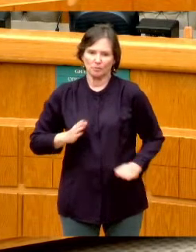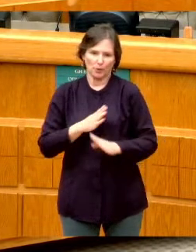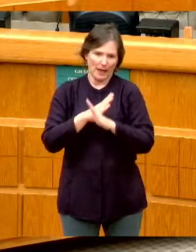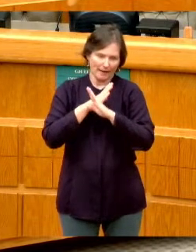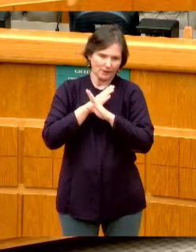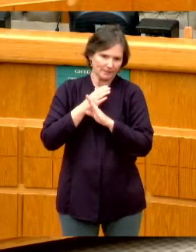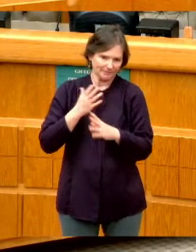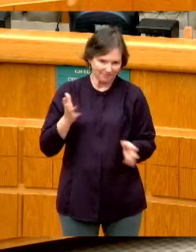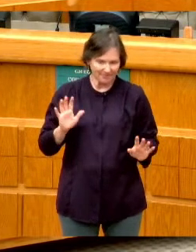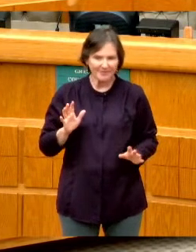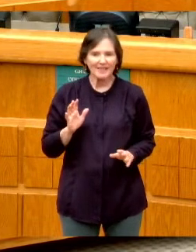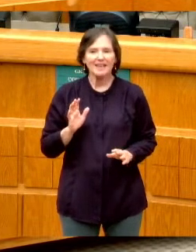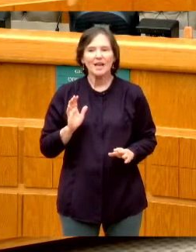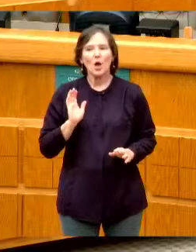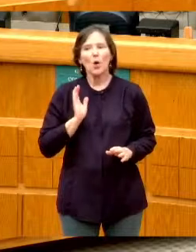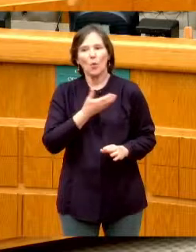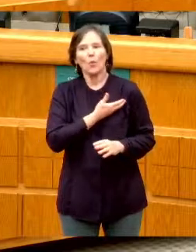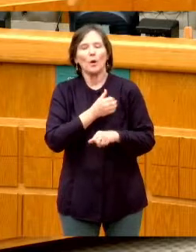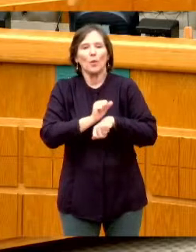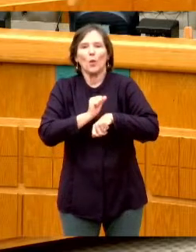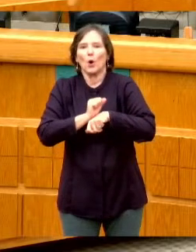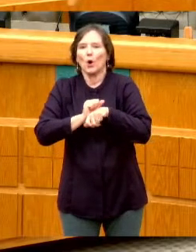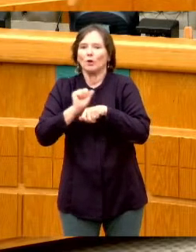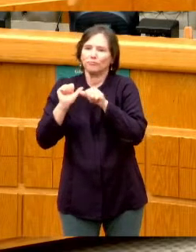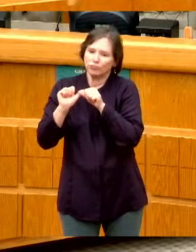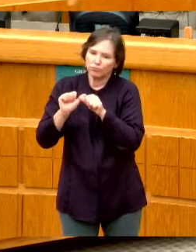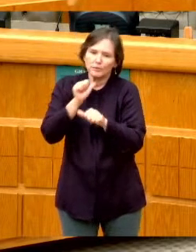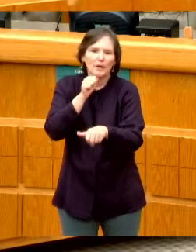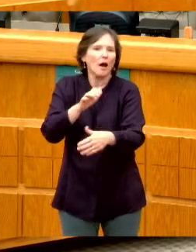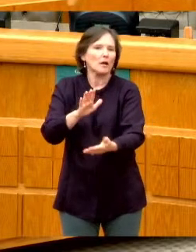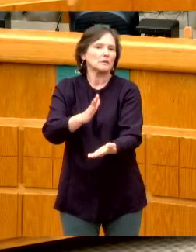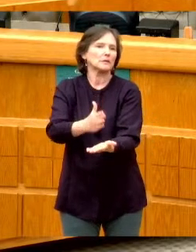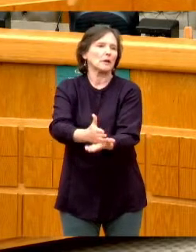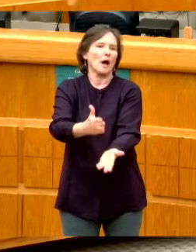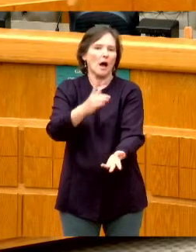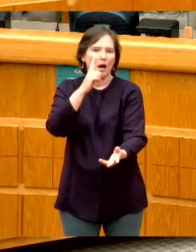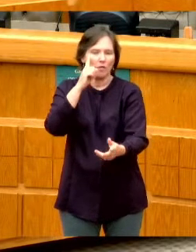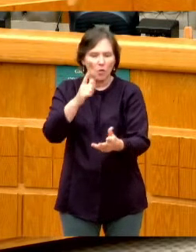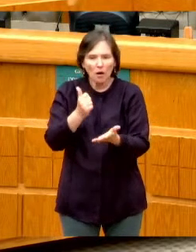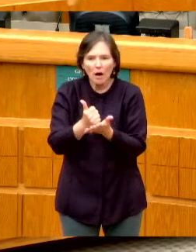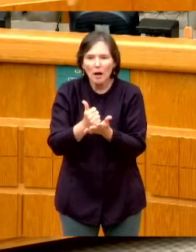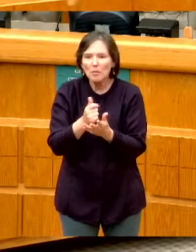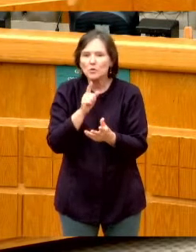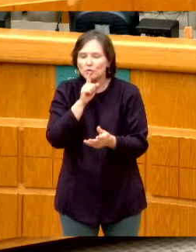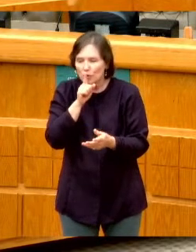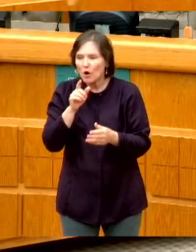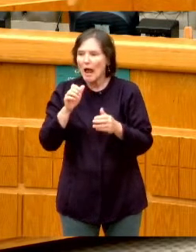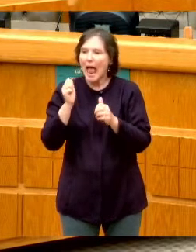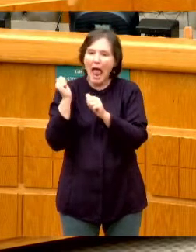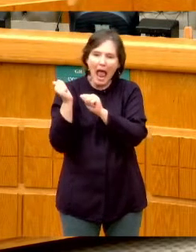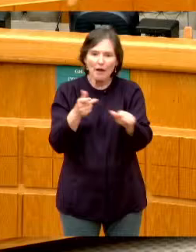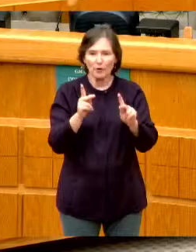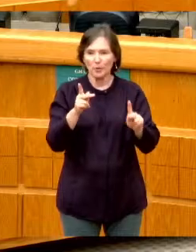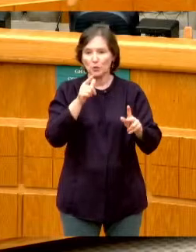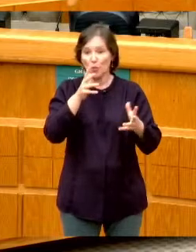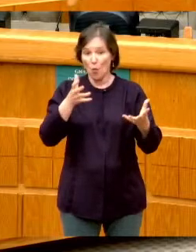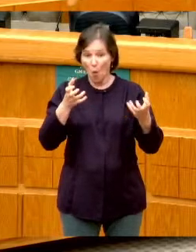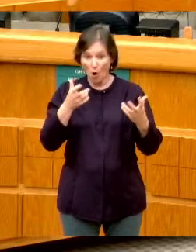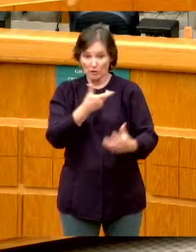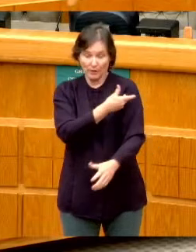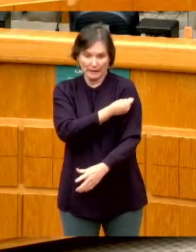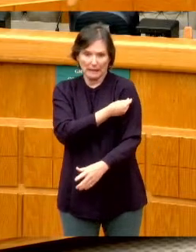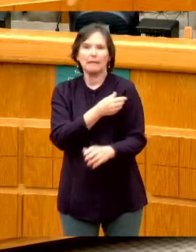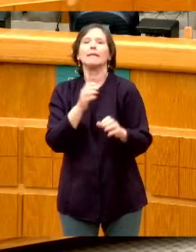working tirelessly to ensure that every individual who wants a vaccine gets one. I look forward to the day that